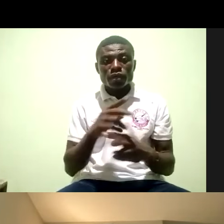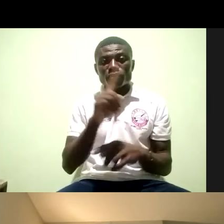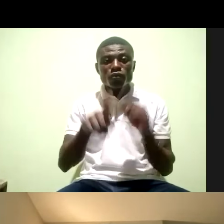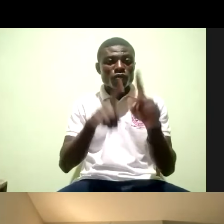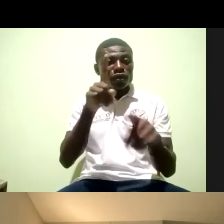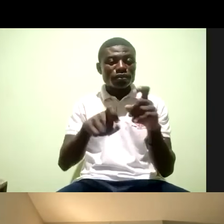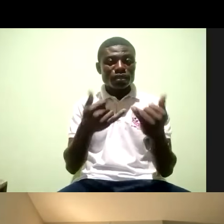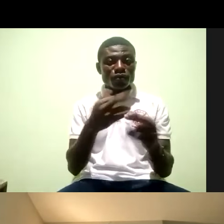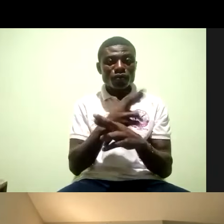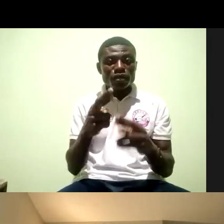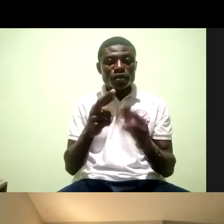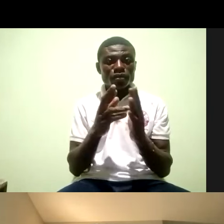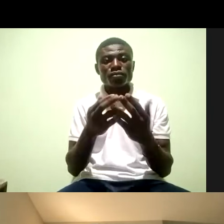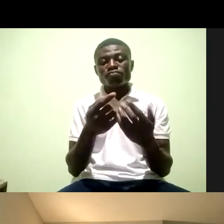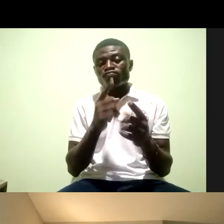questions here.